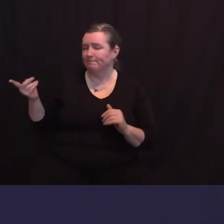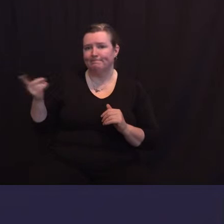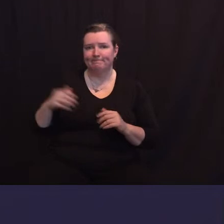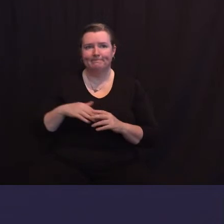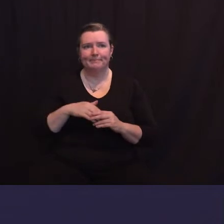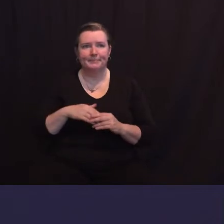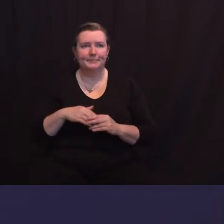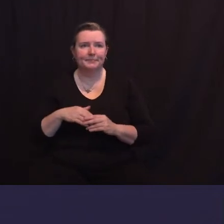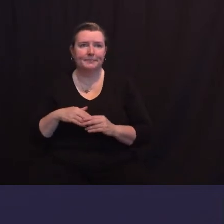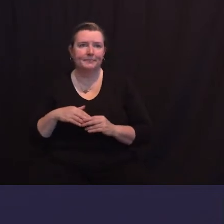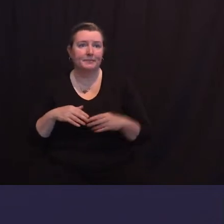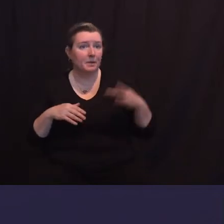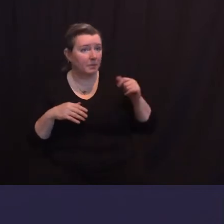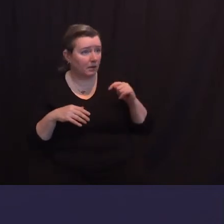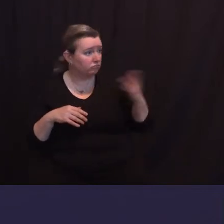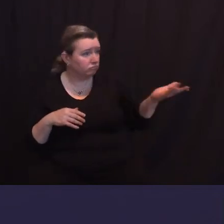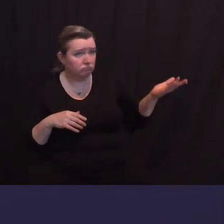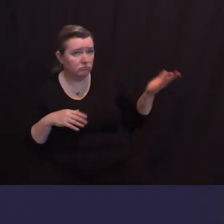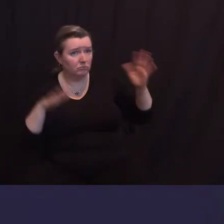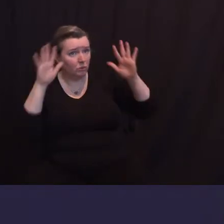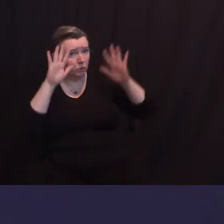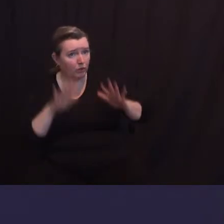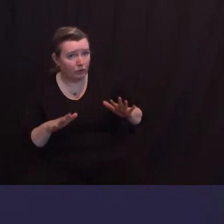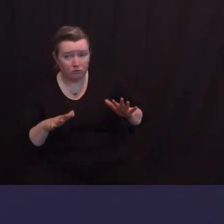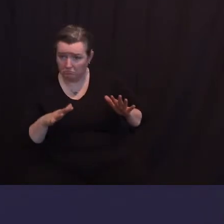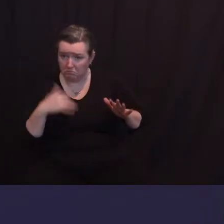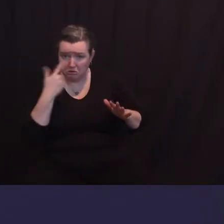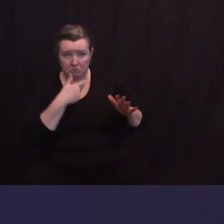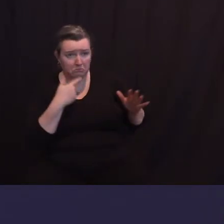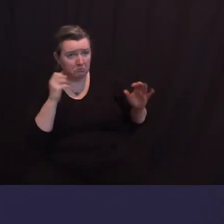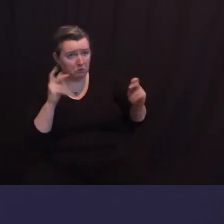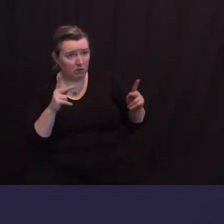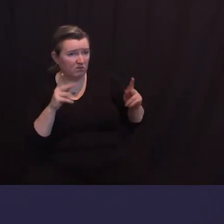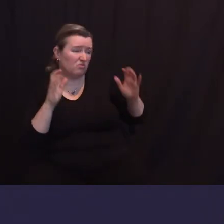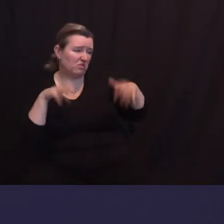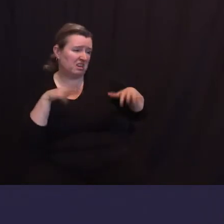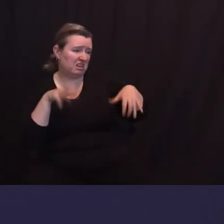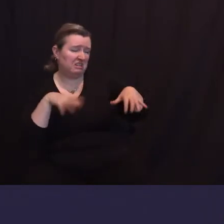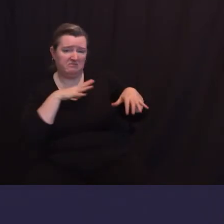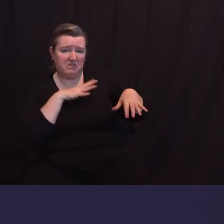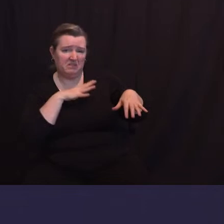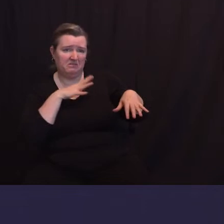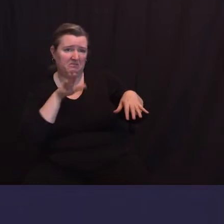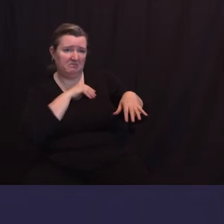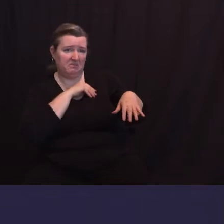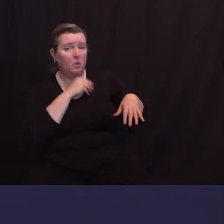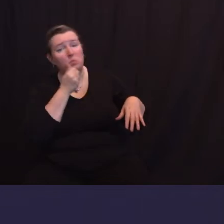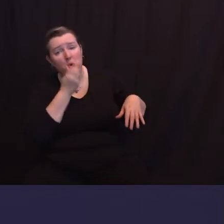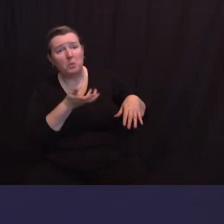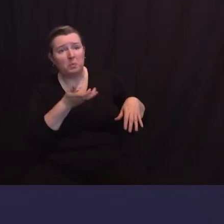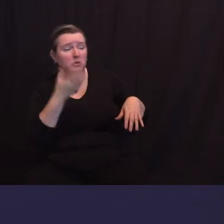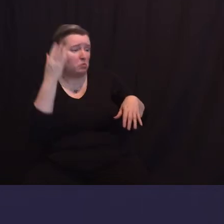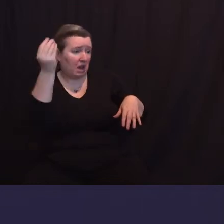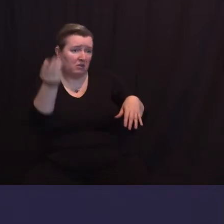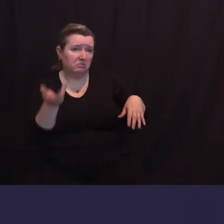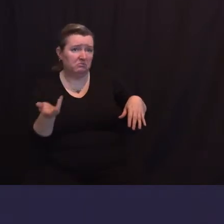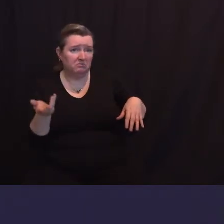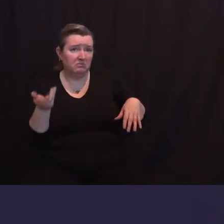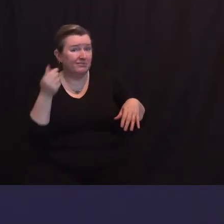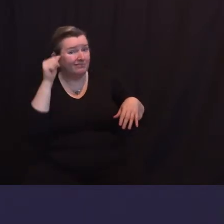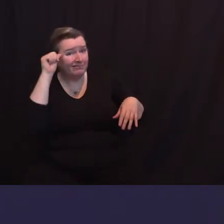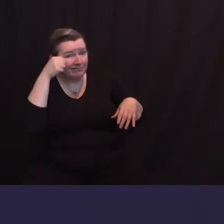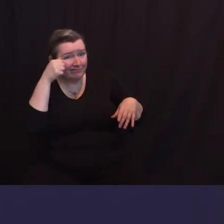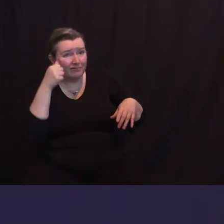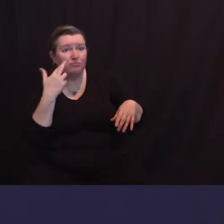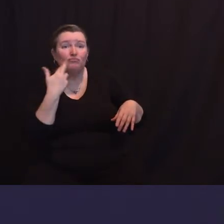decent, a little bit of precipitation, but warmer, which allows us to get outside. Remember, folks, in a restaurant, there's no limit